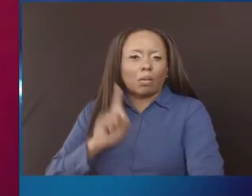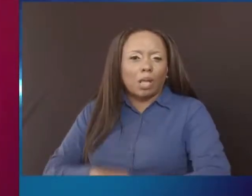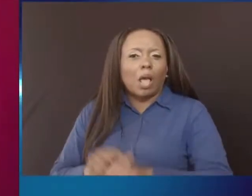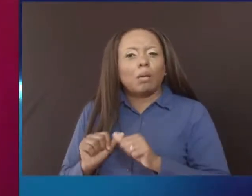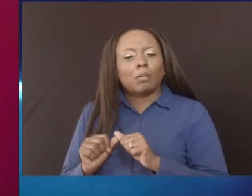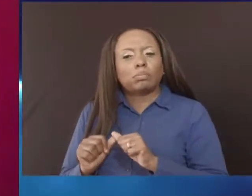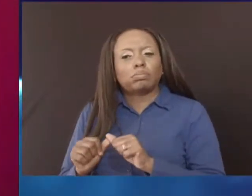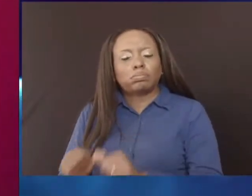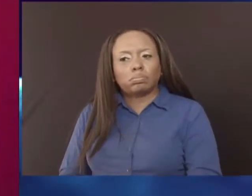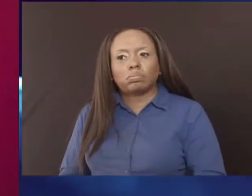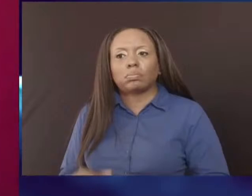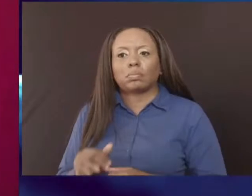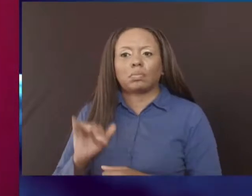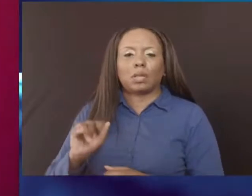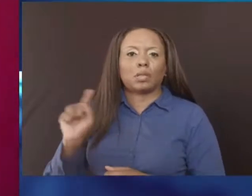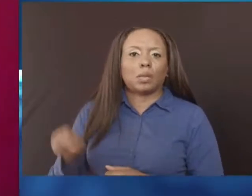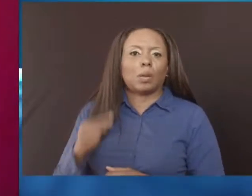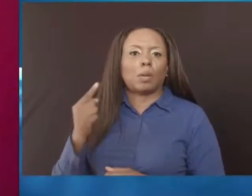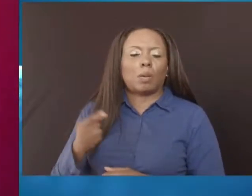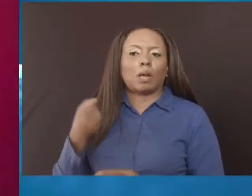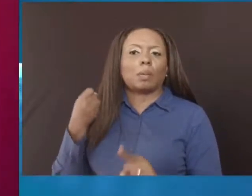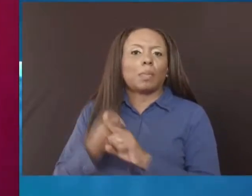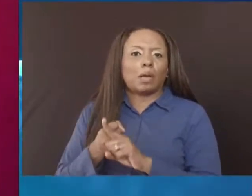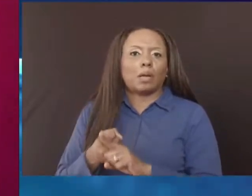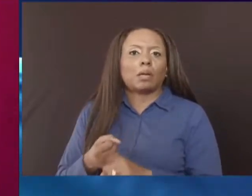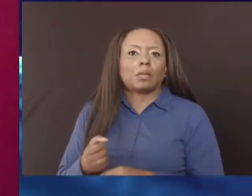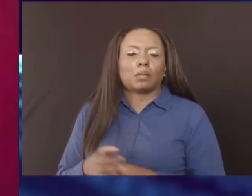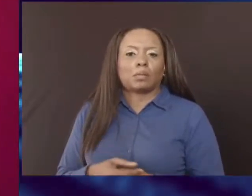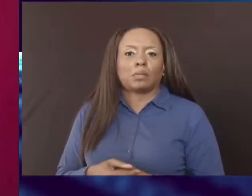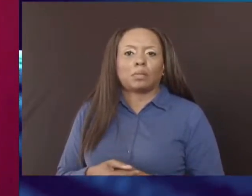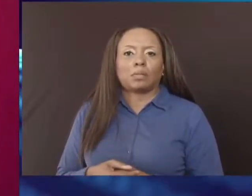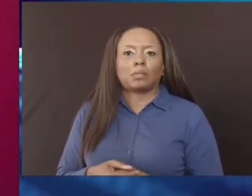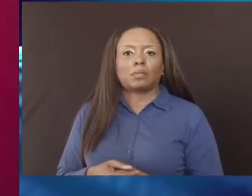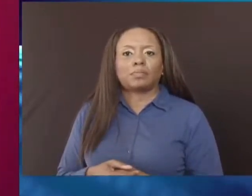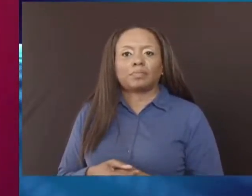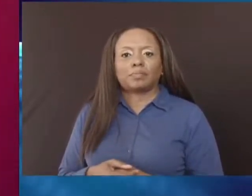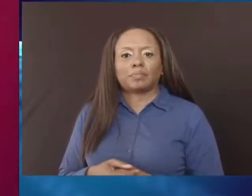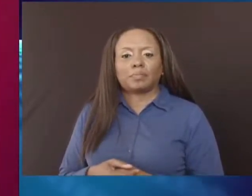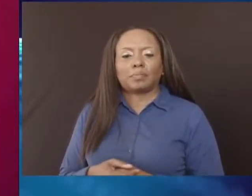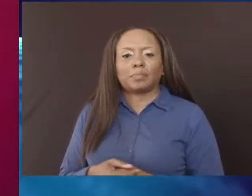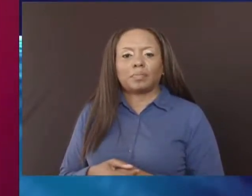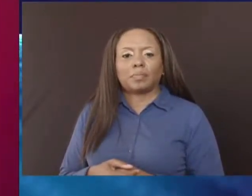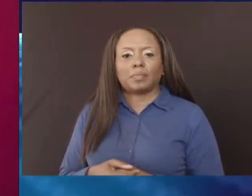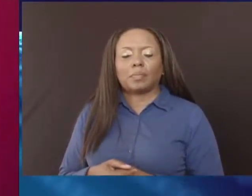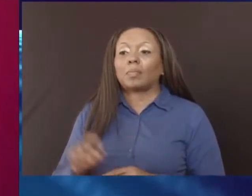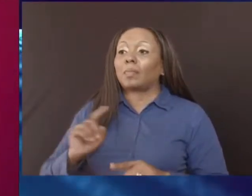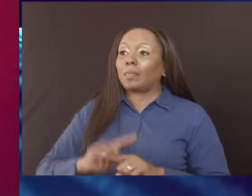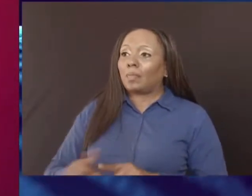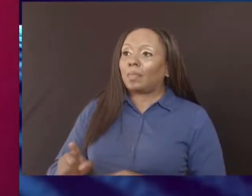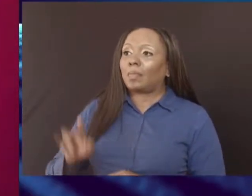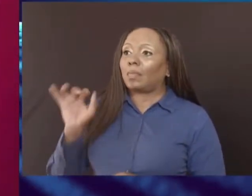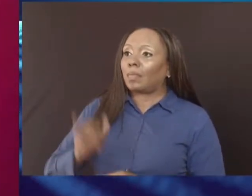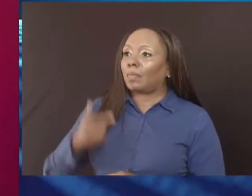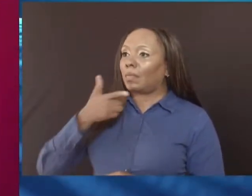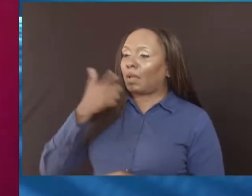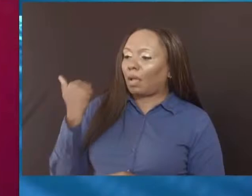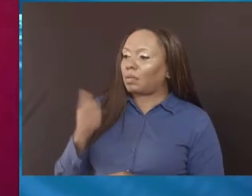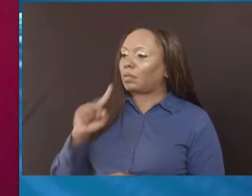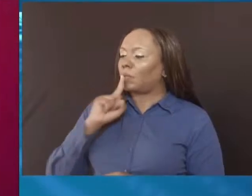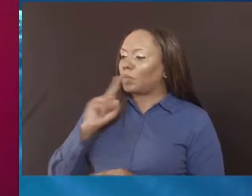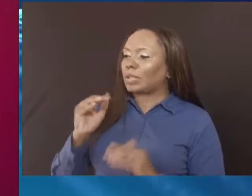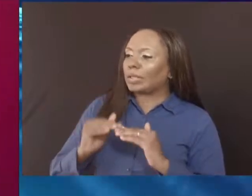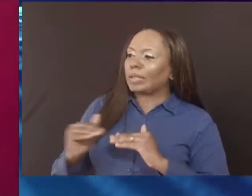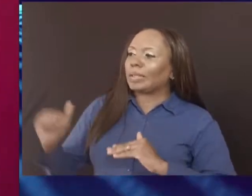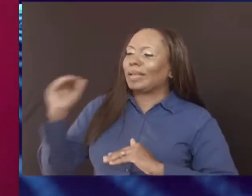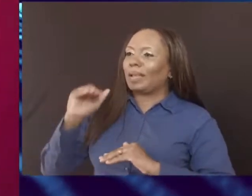is the only impact that the home isolation effort has had, but that is a consequence of the high incidence